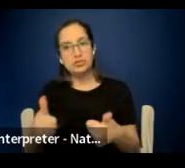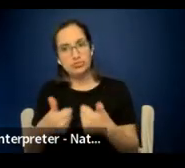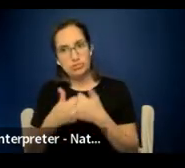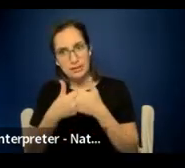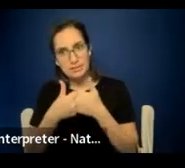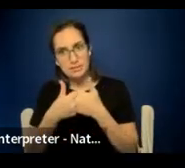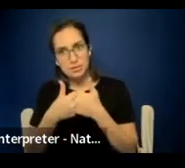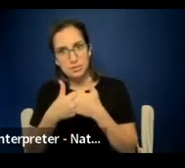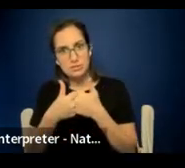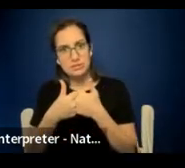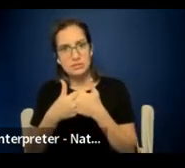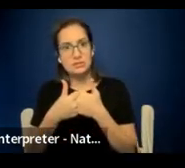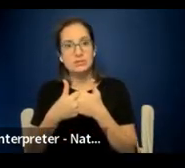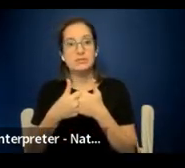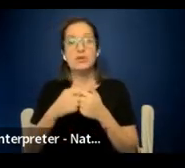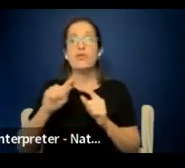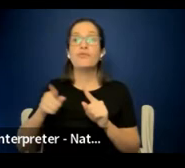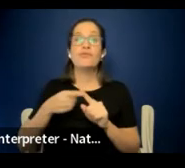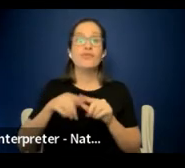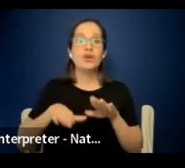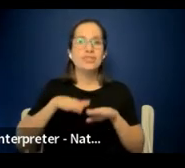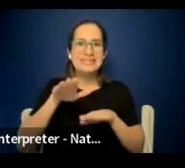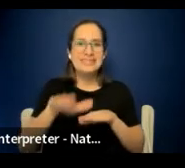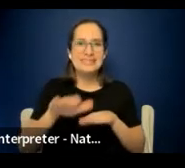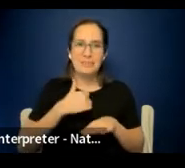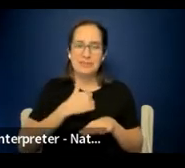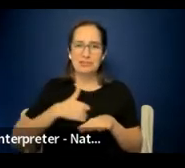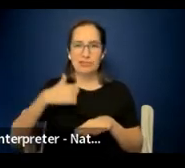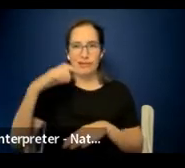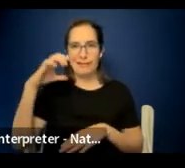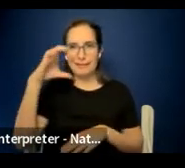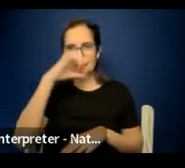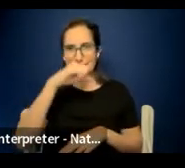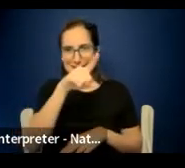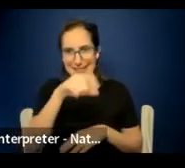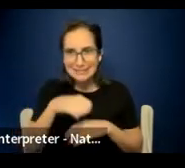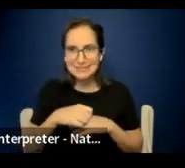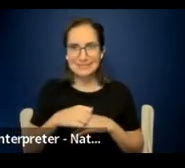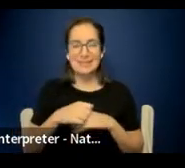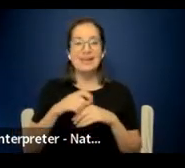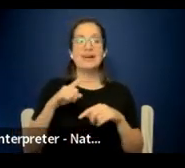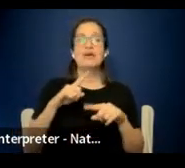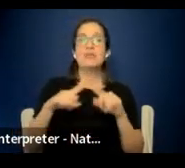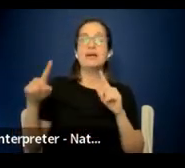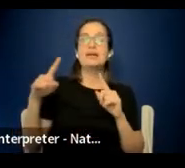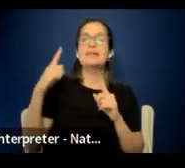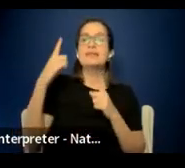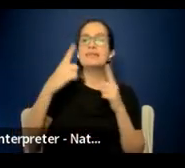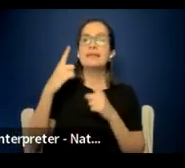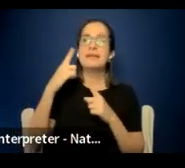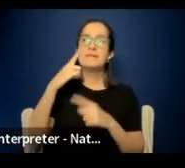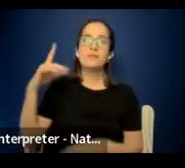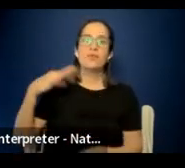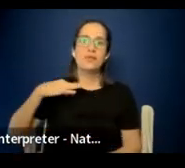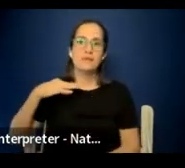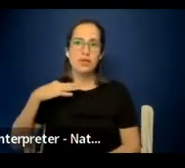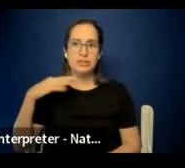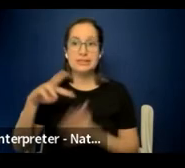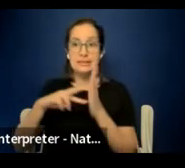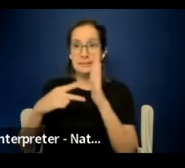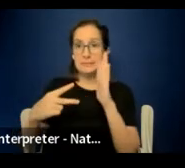one, which I guess I skipped, but step one is doing that for the volunteer side. What does recruitment feel like